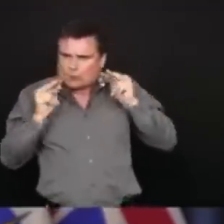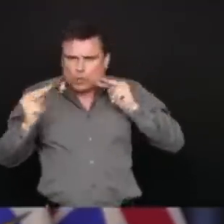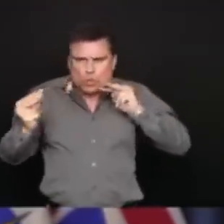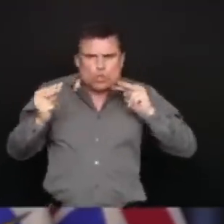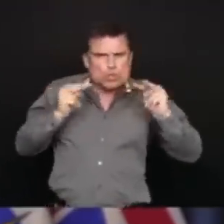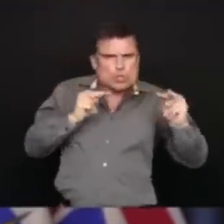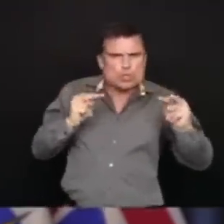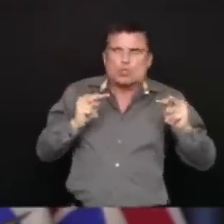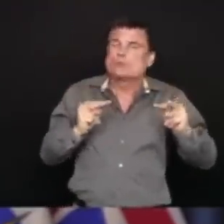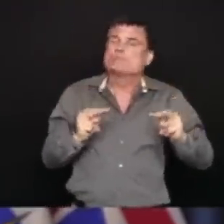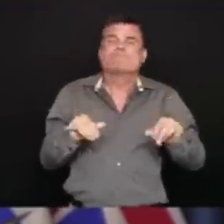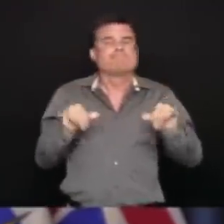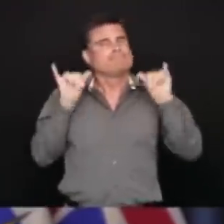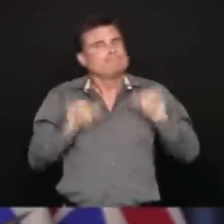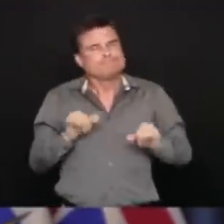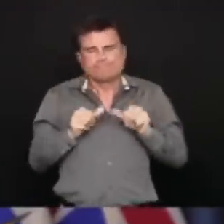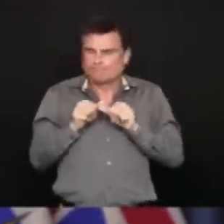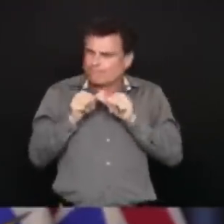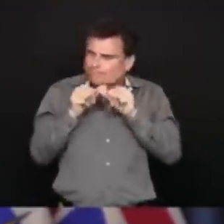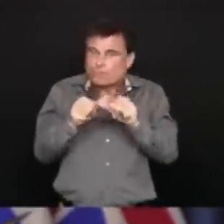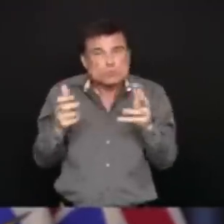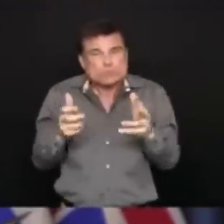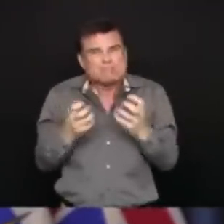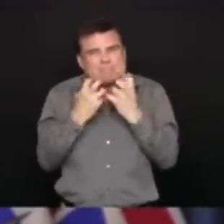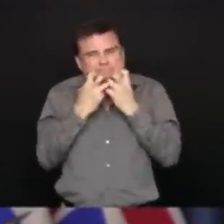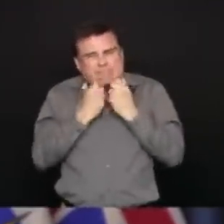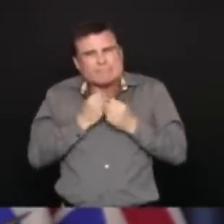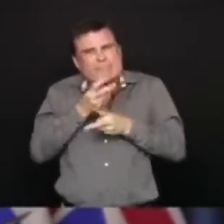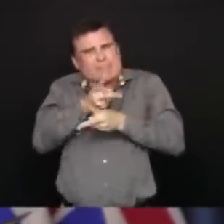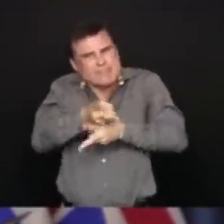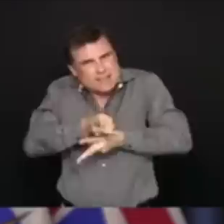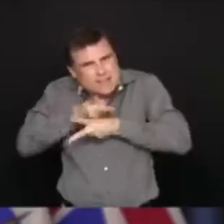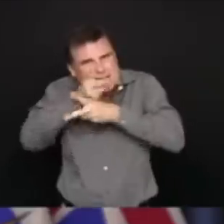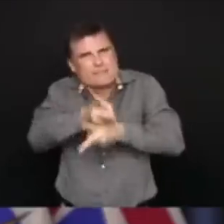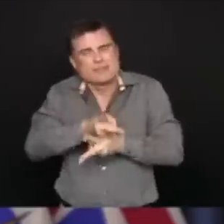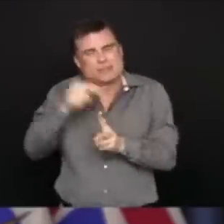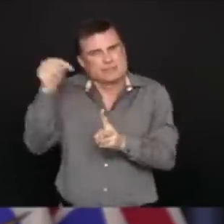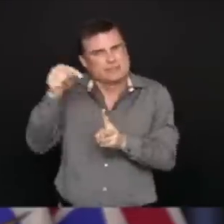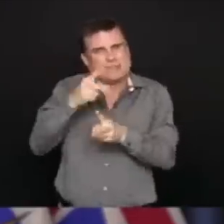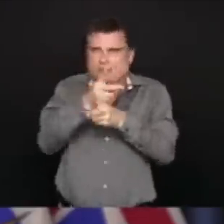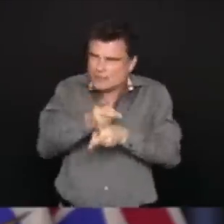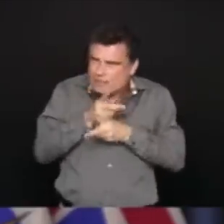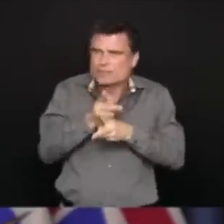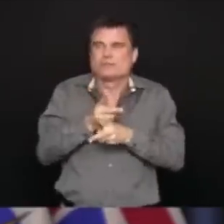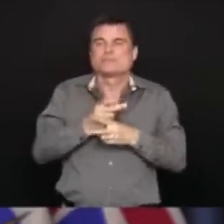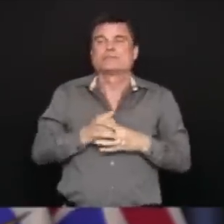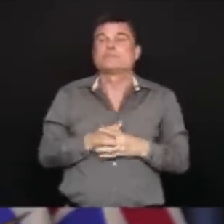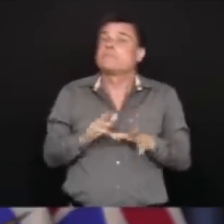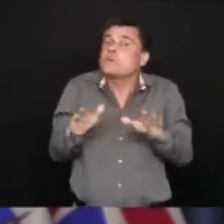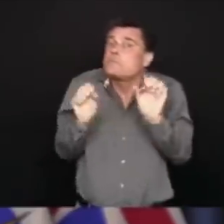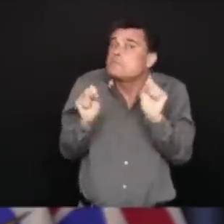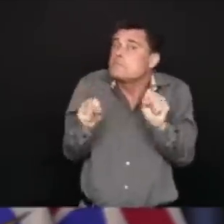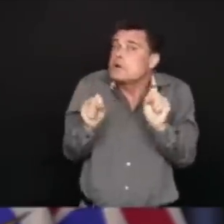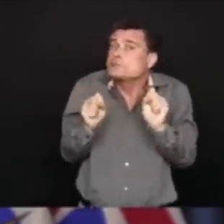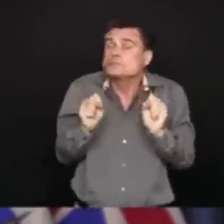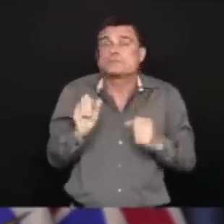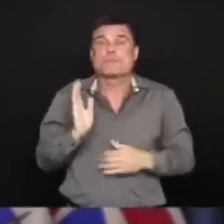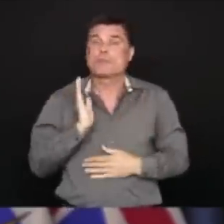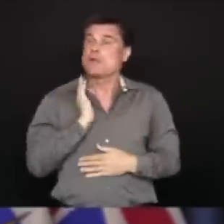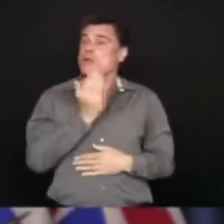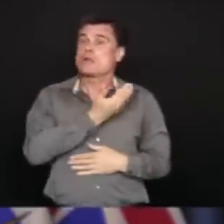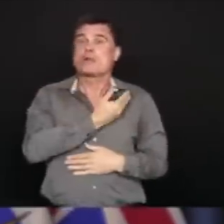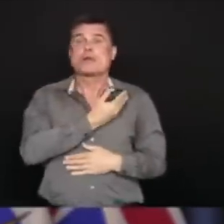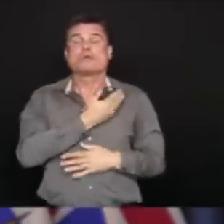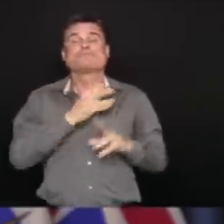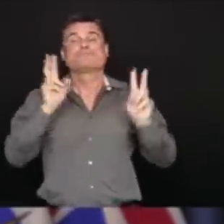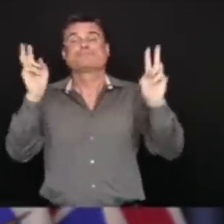still right in the, we're nearing maybe the end of our storm, but we're in that eye of the storm right now. We're not going to be